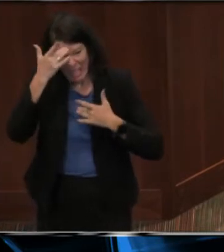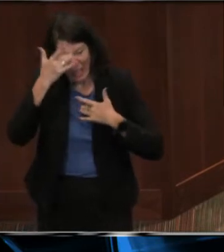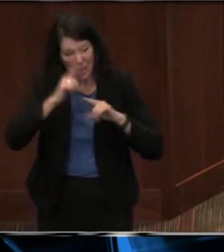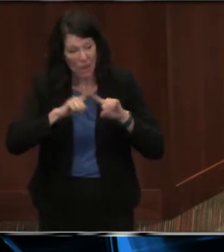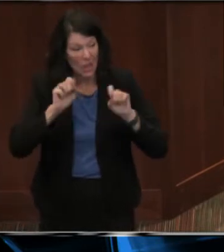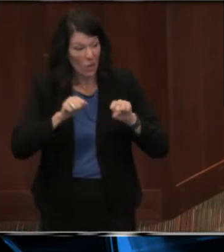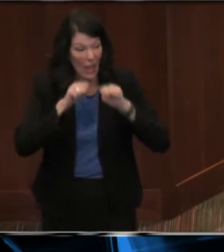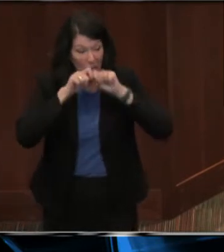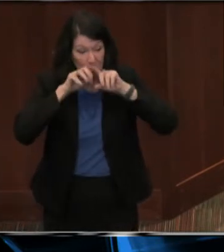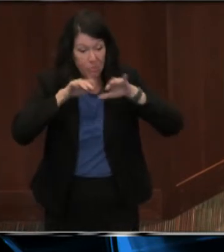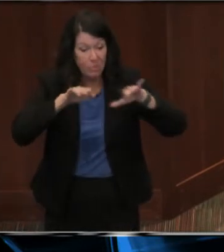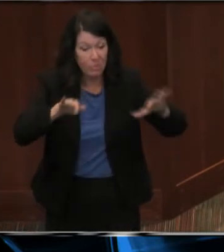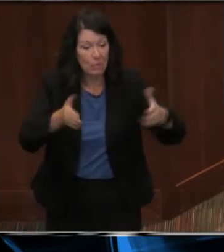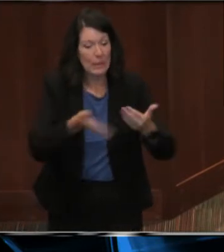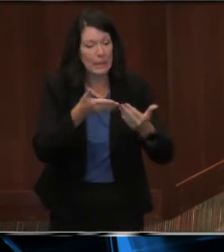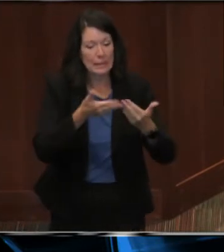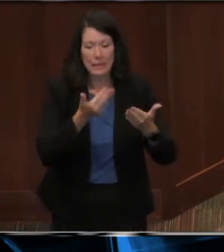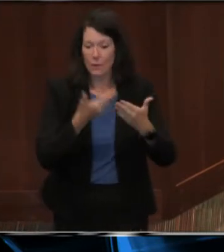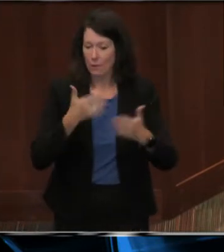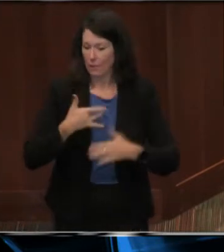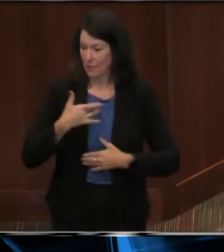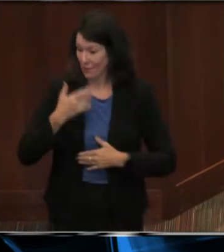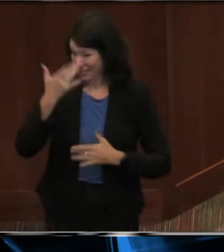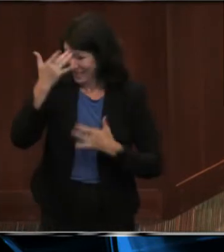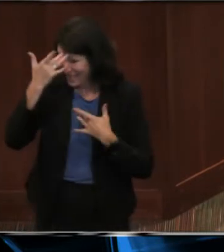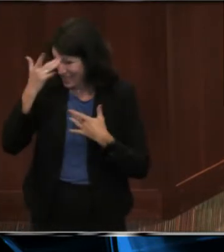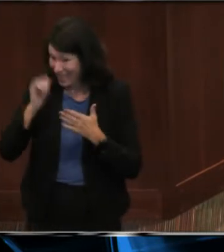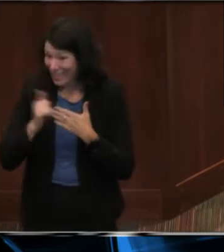48 hours before your symptoms develop, which is